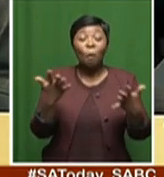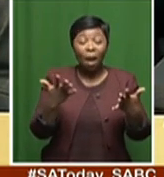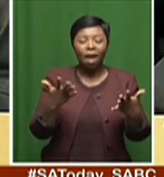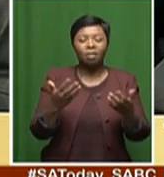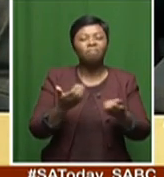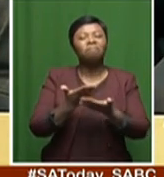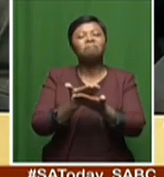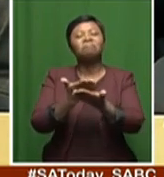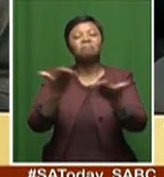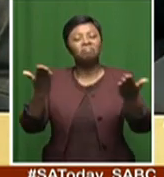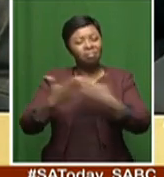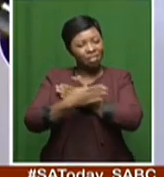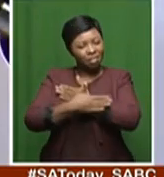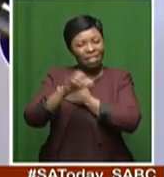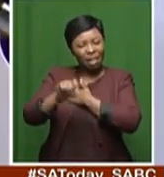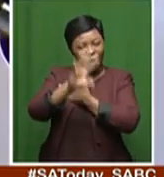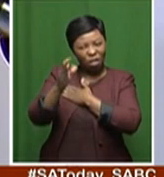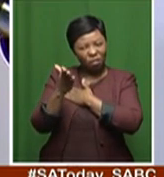large, that